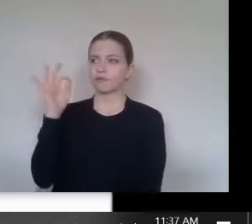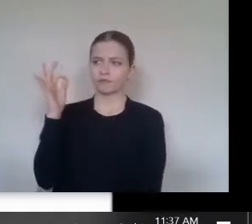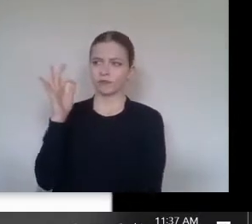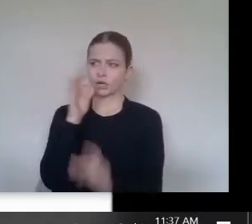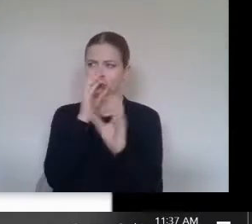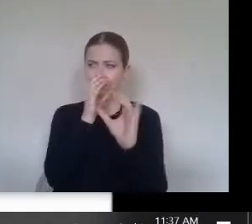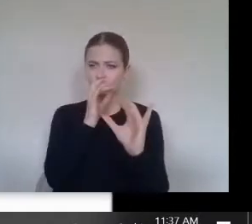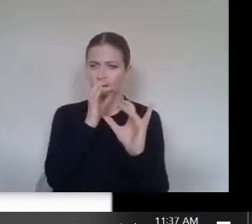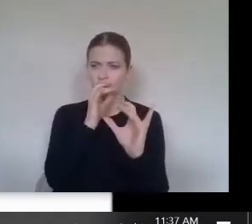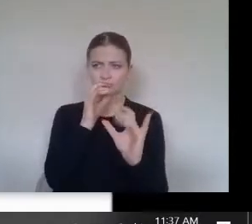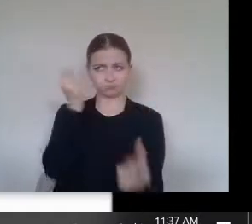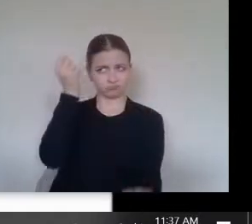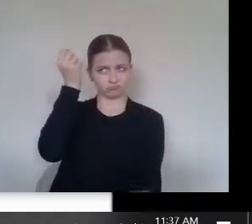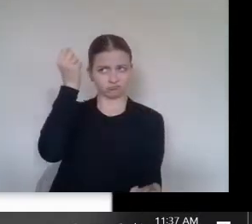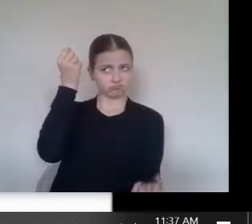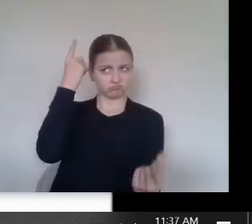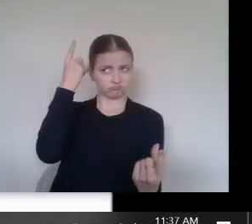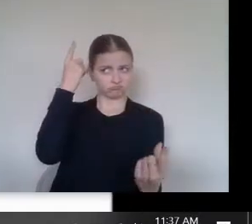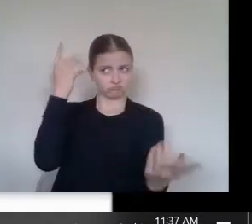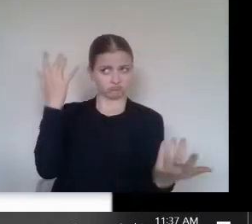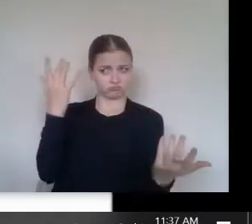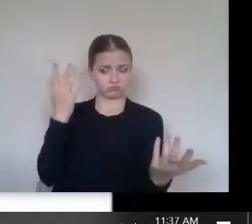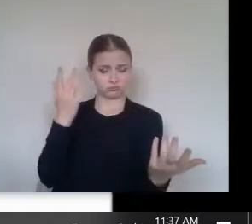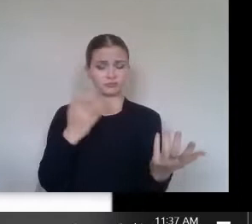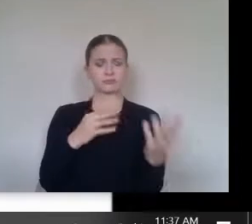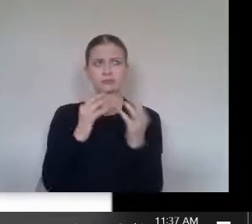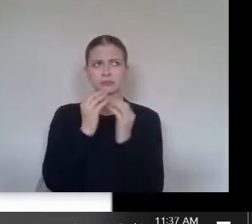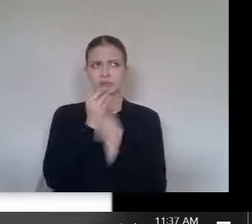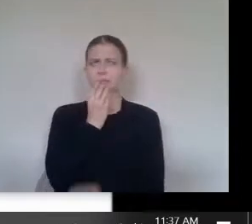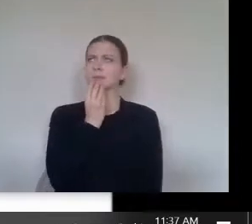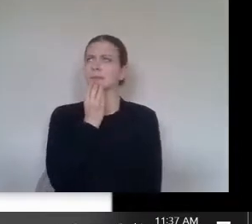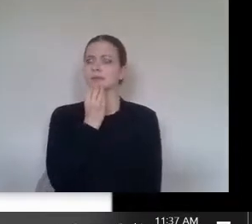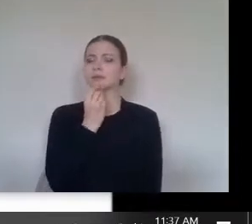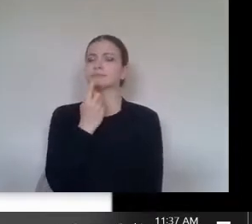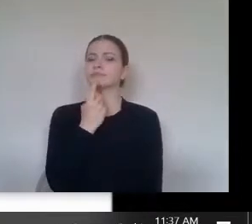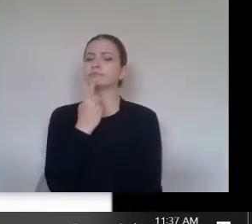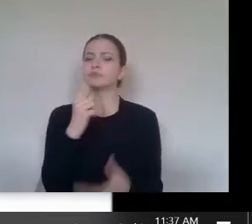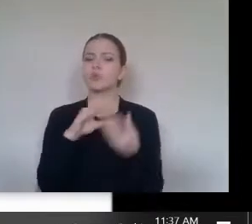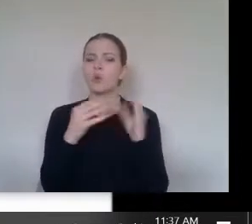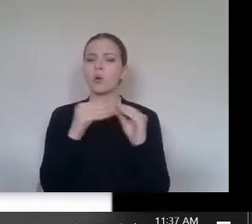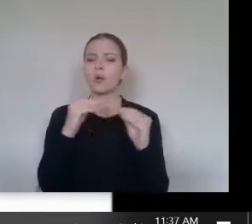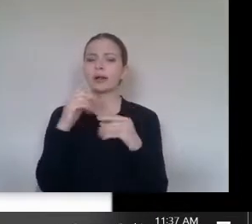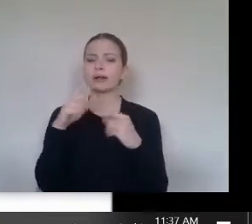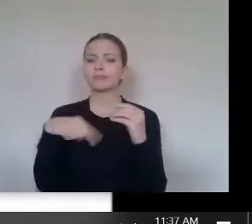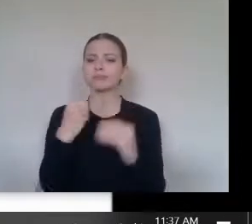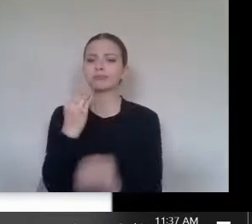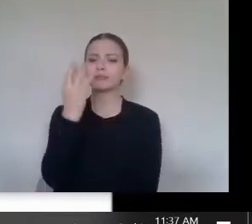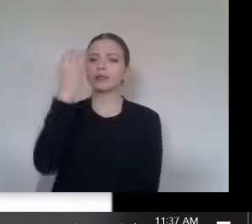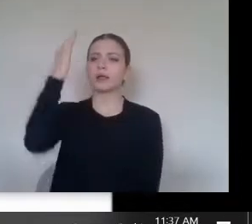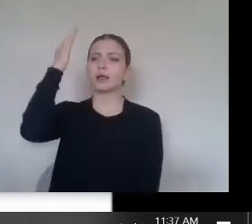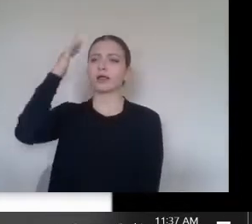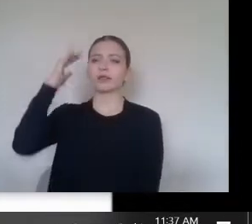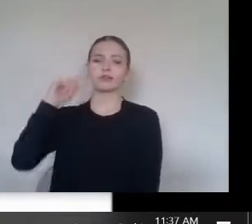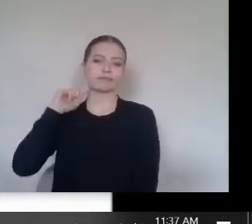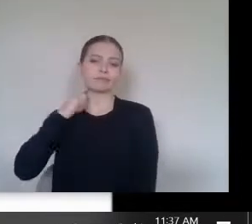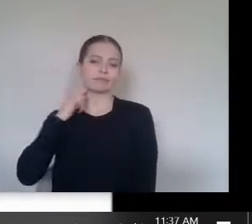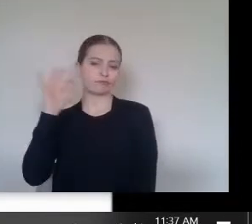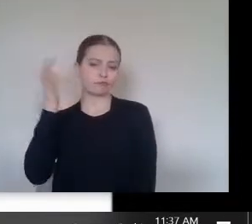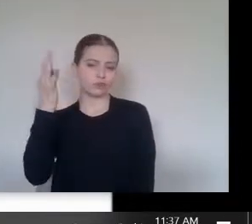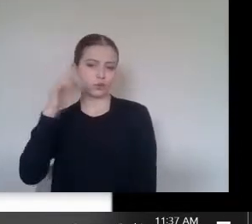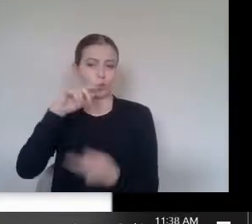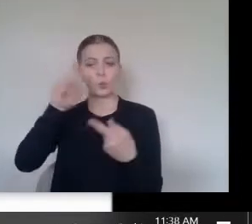understand the question and began murmuring a story about the old country. When the war split